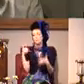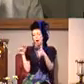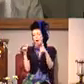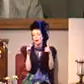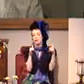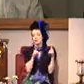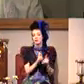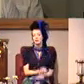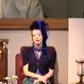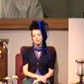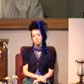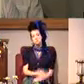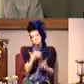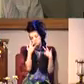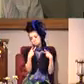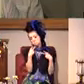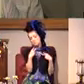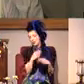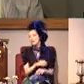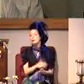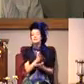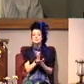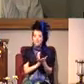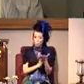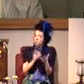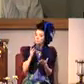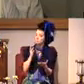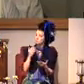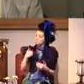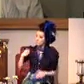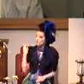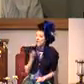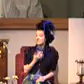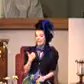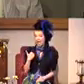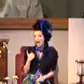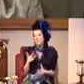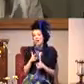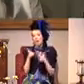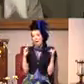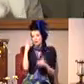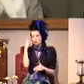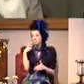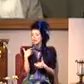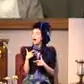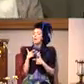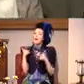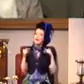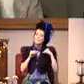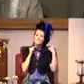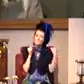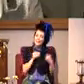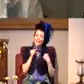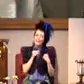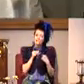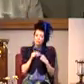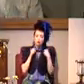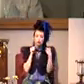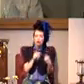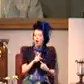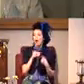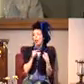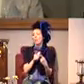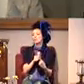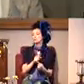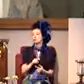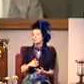that's not to say that some of us have good reason for that. You know, some of us have gone through a lot of trauma in our lives. And some of us are struggling